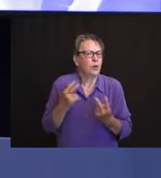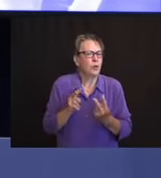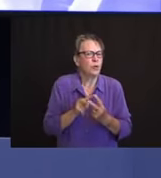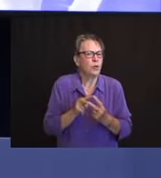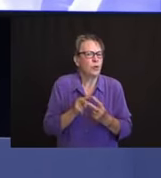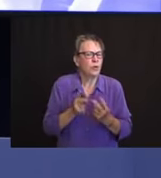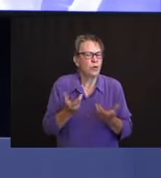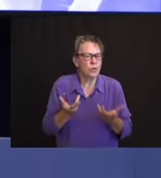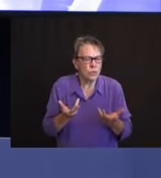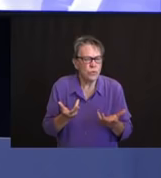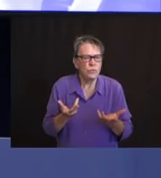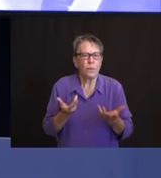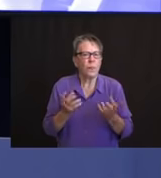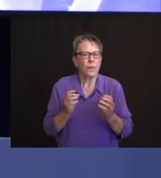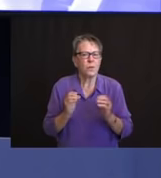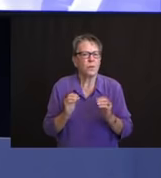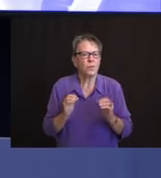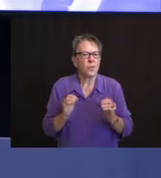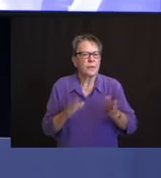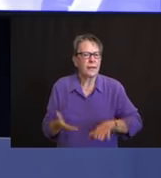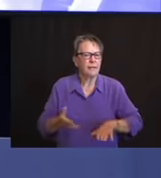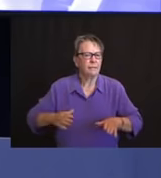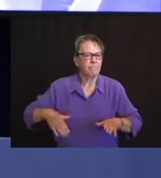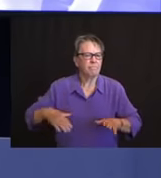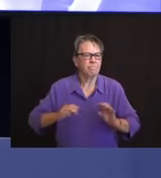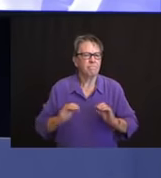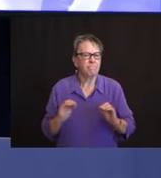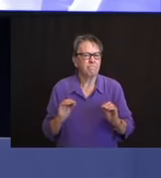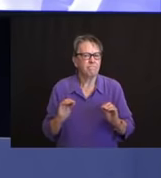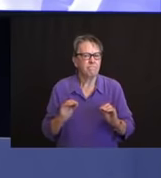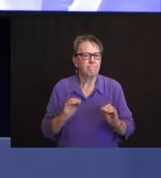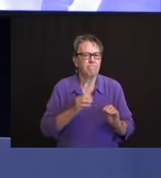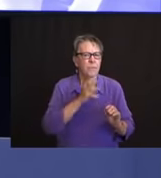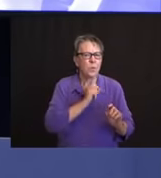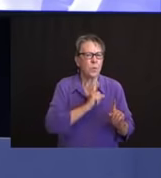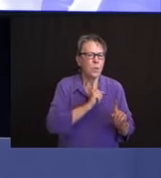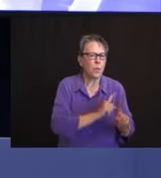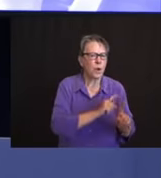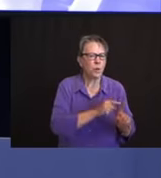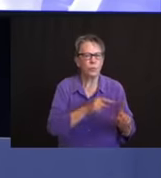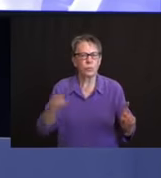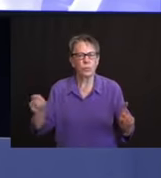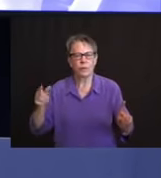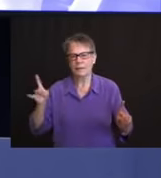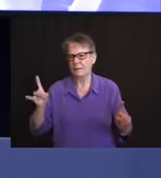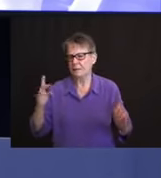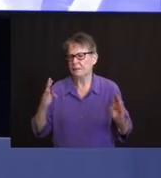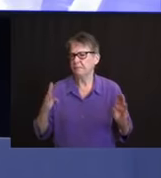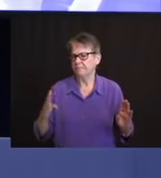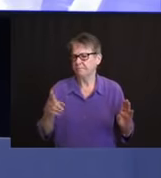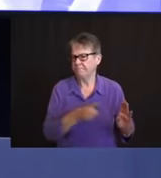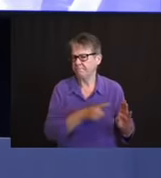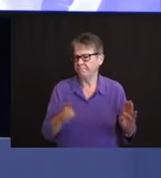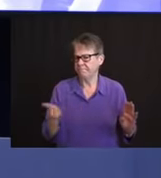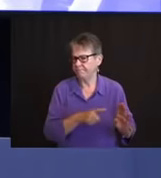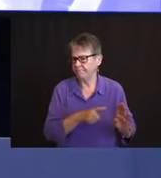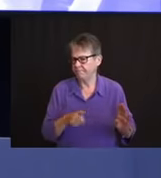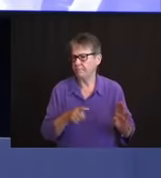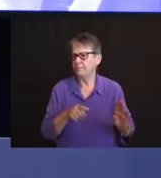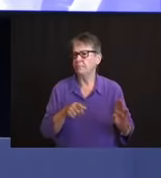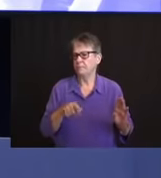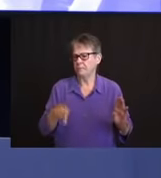children remain from 1 year to 18. 6 of the children are still hospitalized. Our